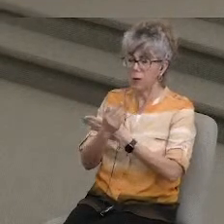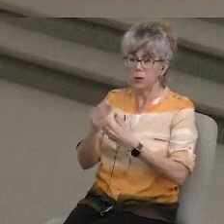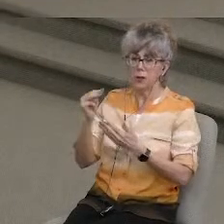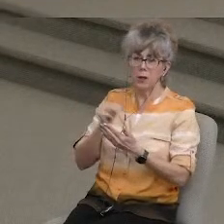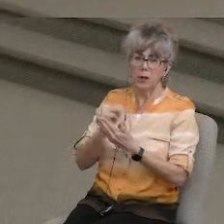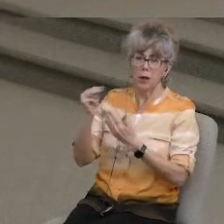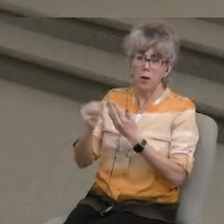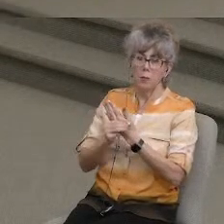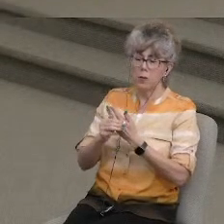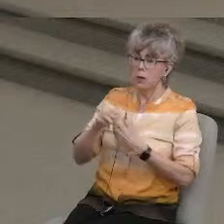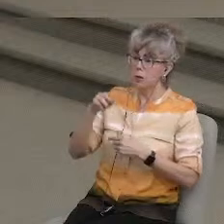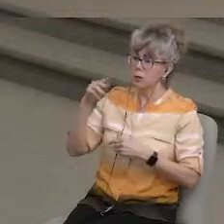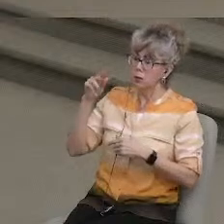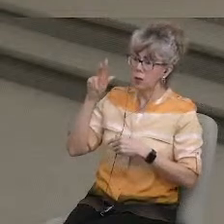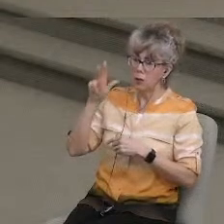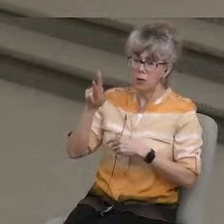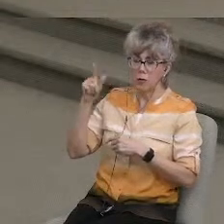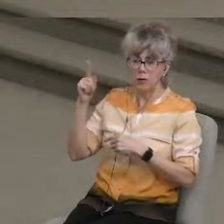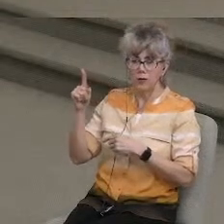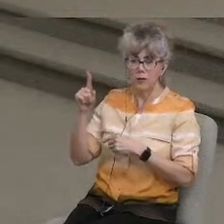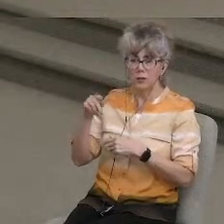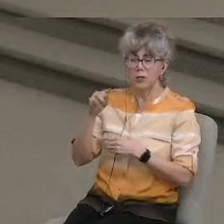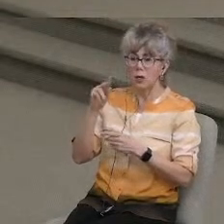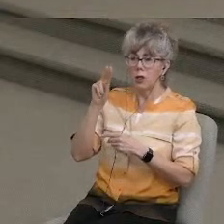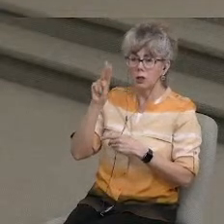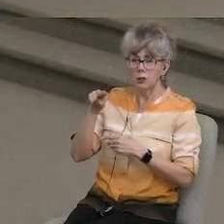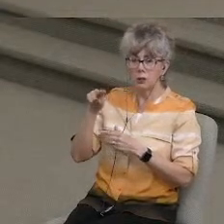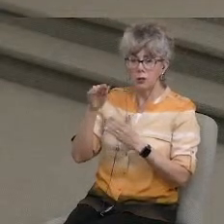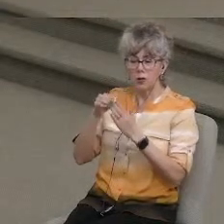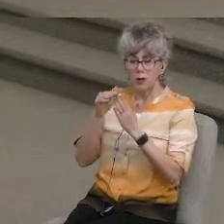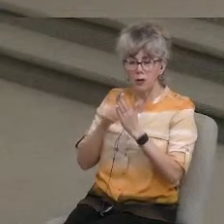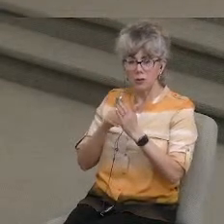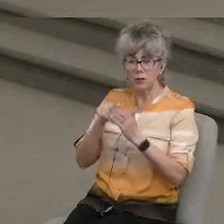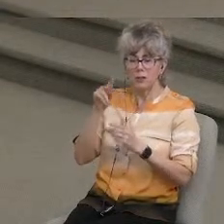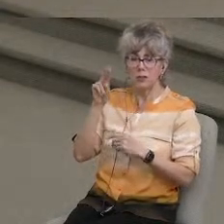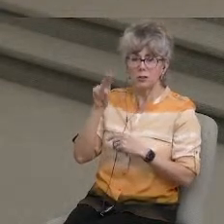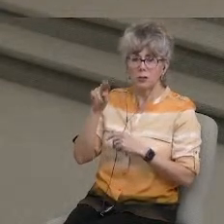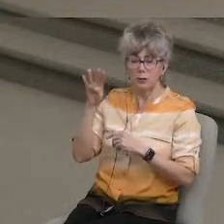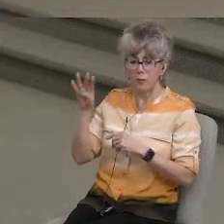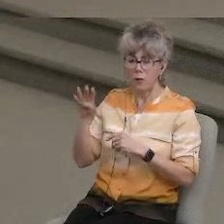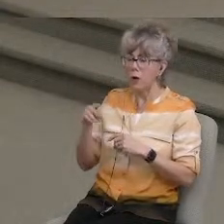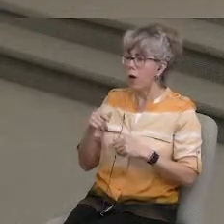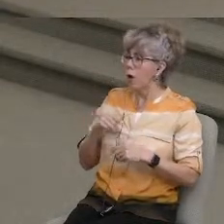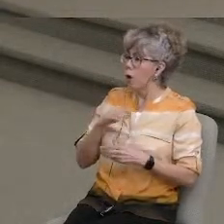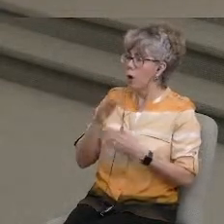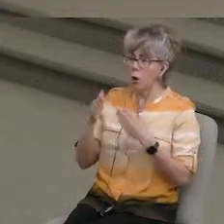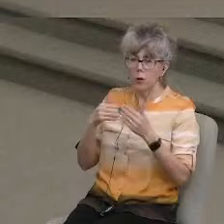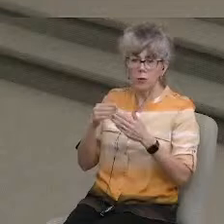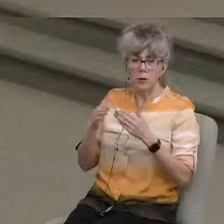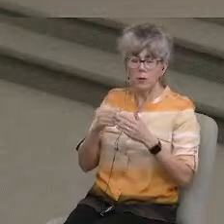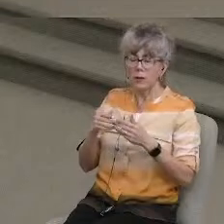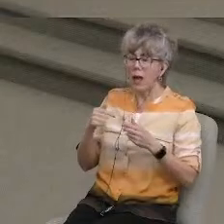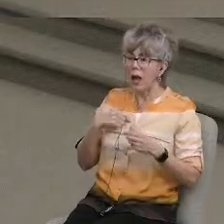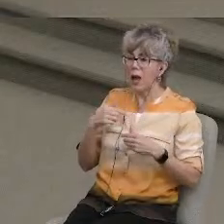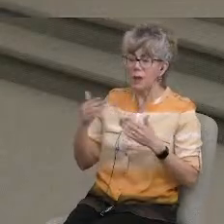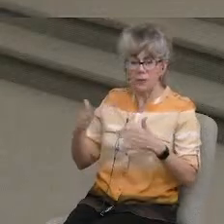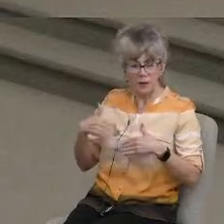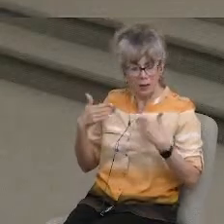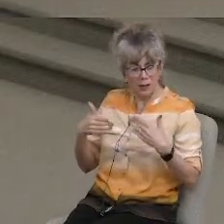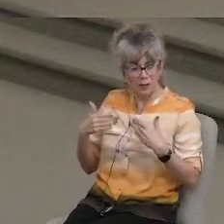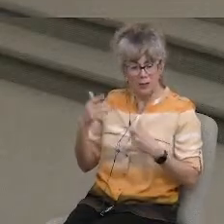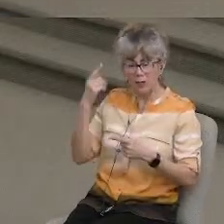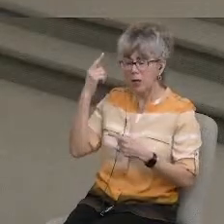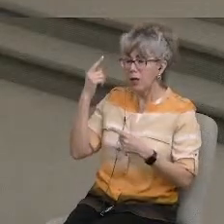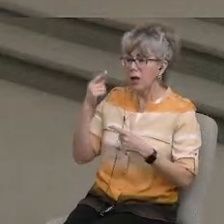March 31st, 2024. Whatever brought you here, I'm glad you're here. But what I want you to think about is